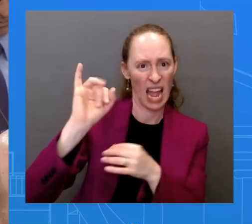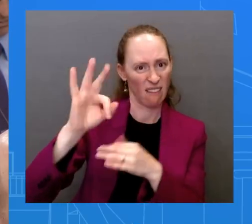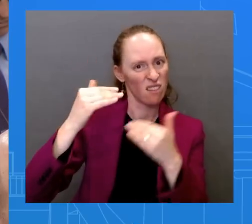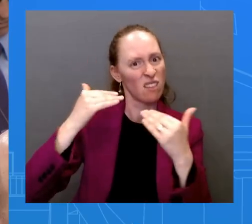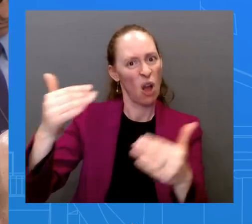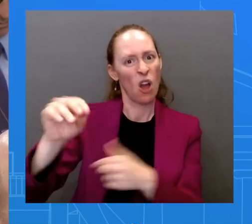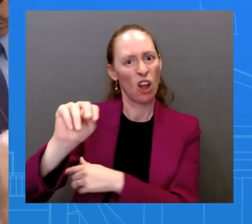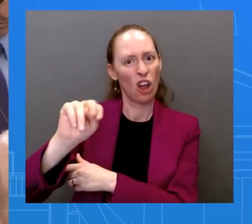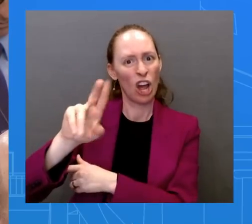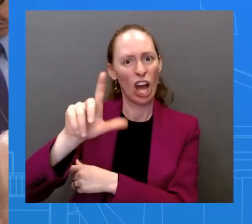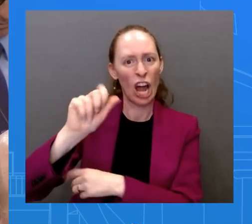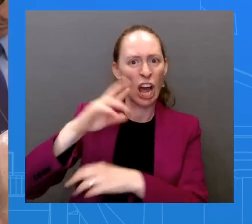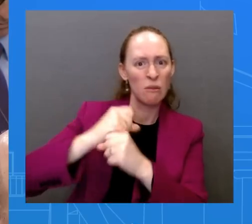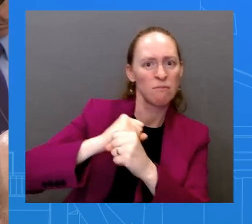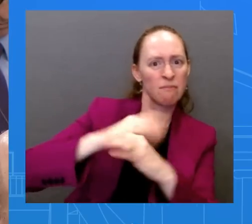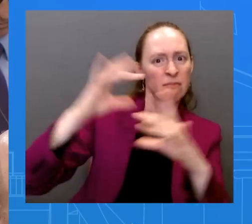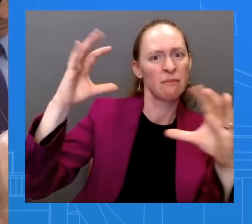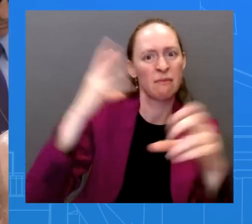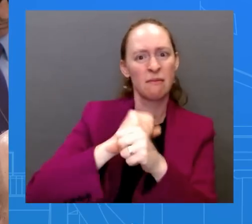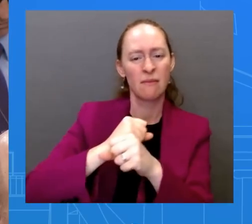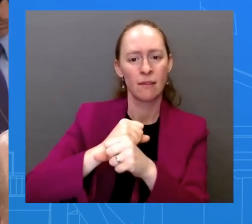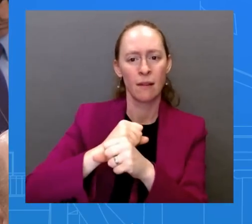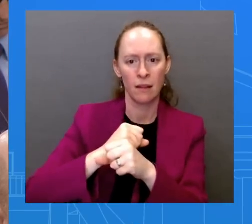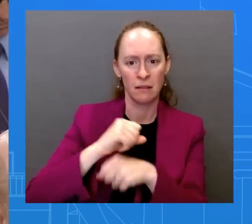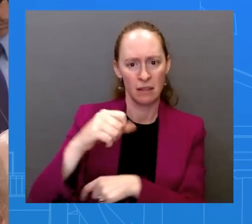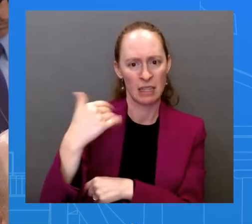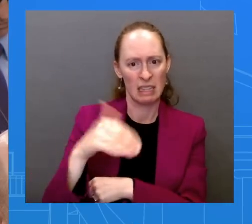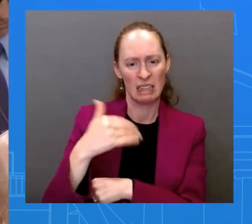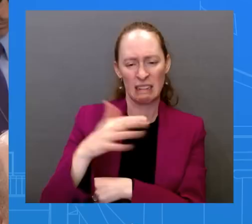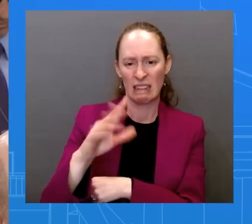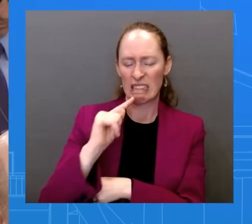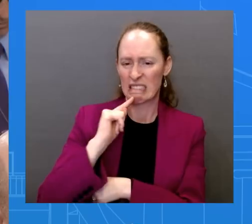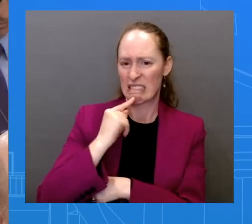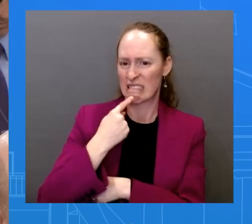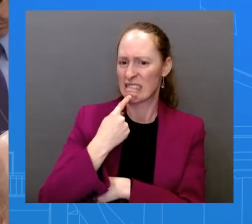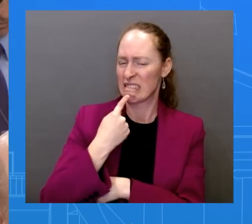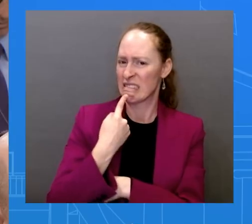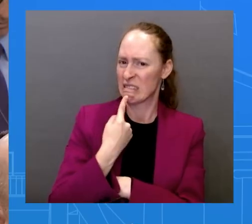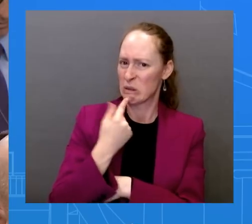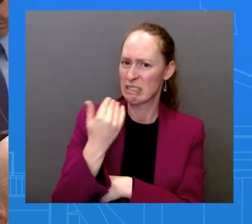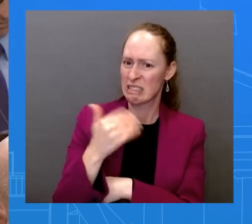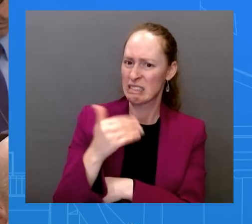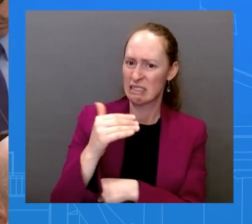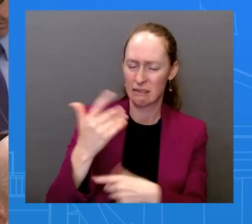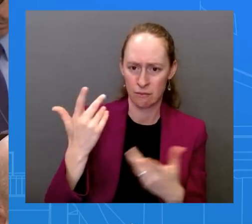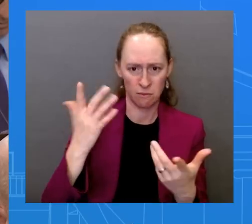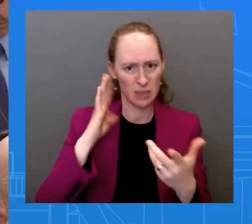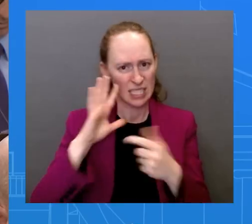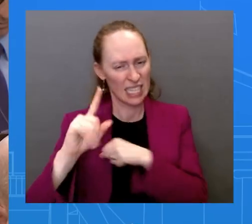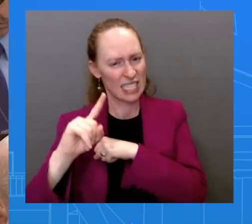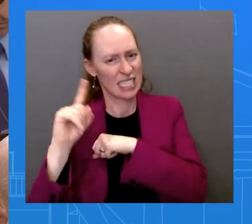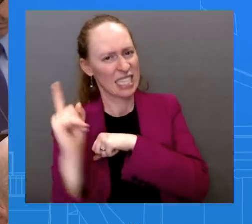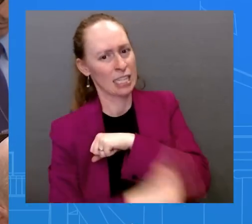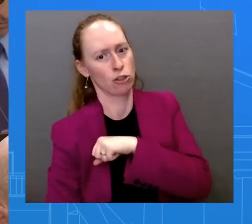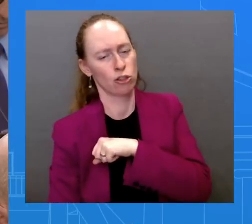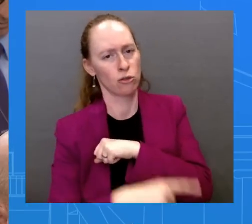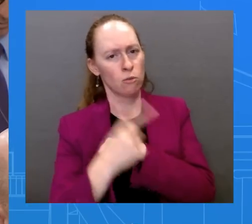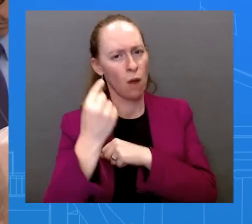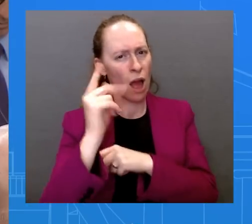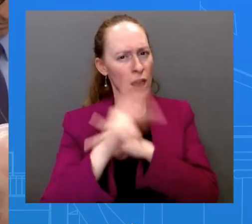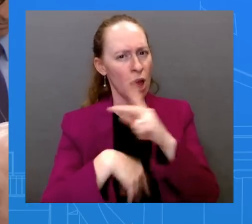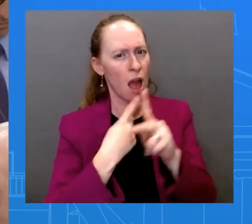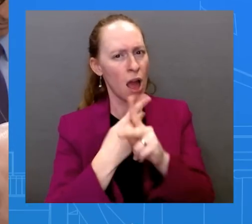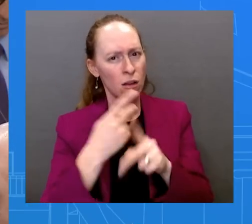be consequences beyond sanctions, that there would be some sort of a military response? What more can you say of